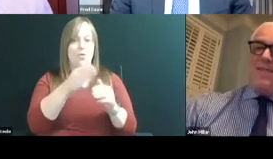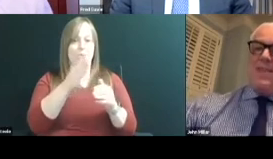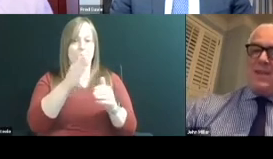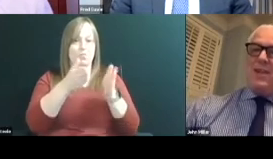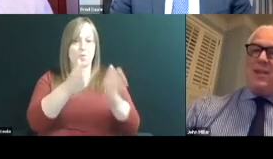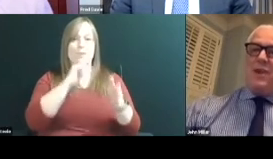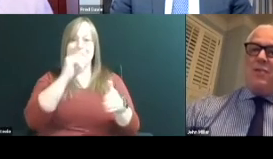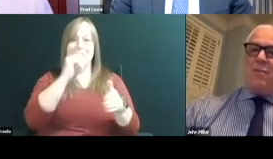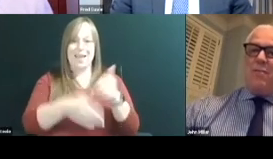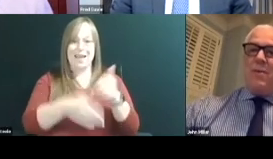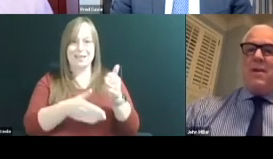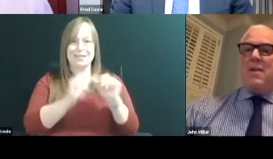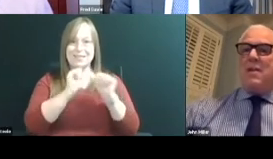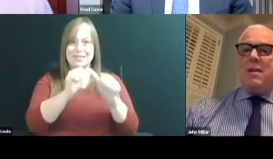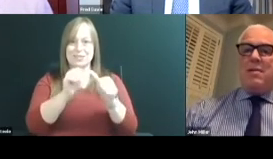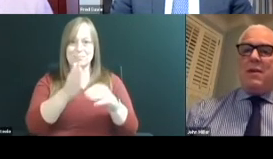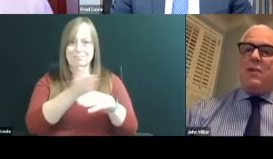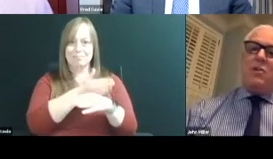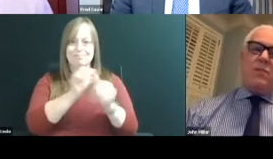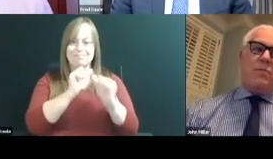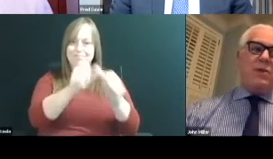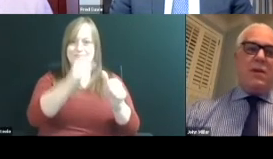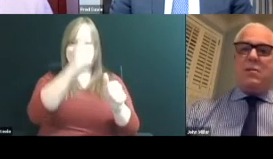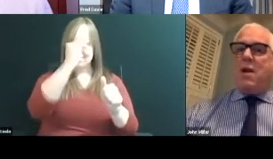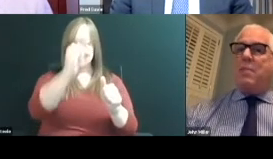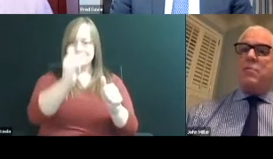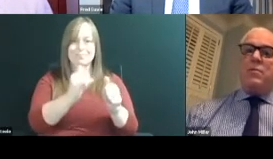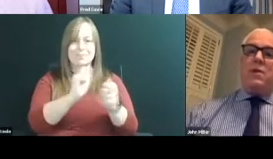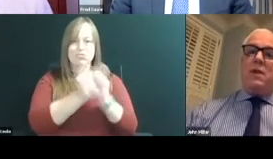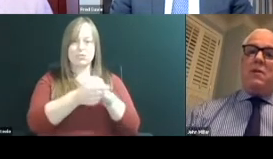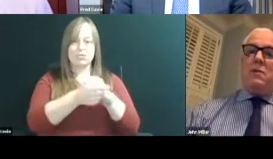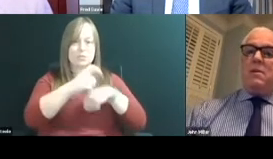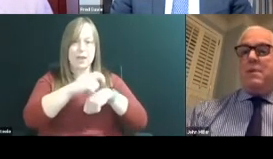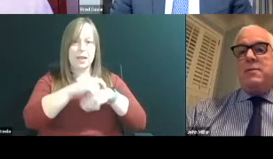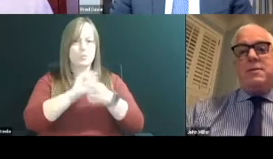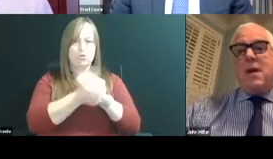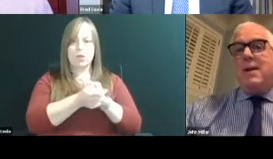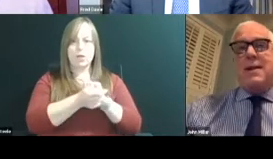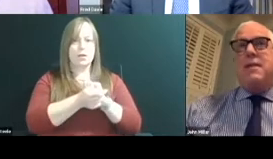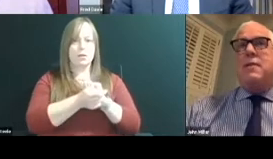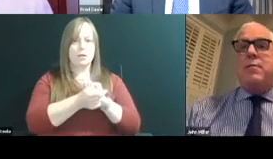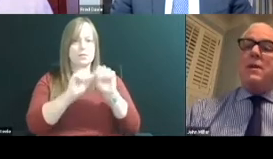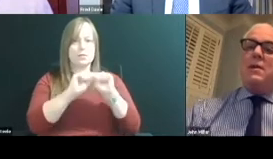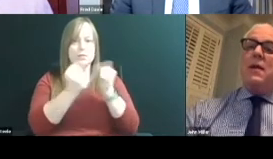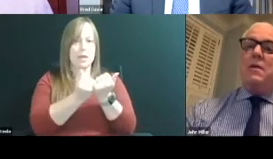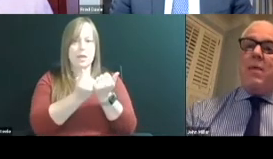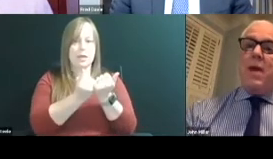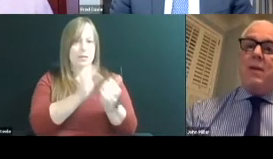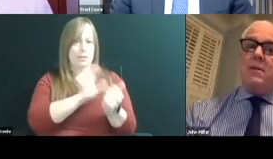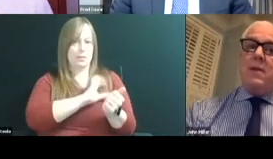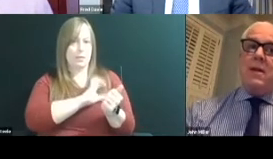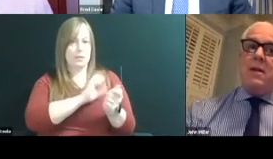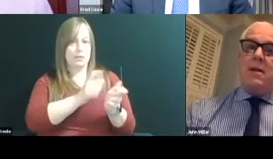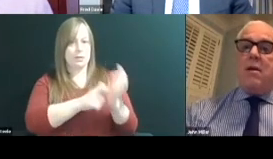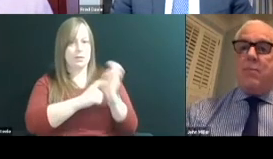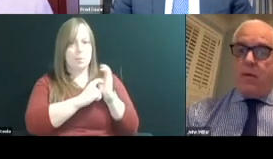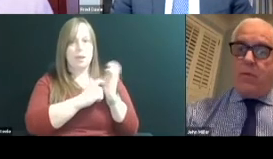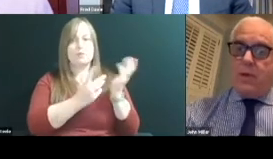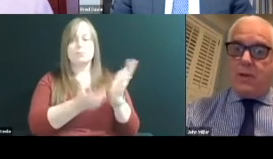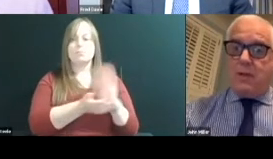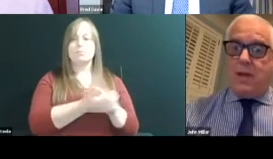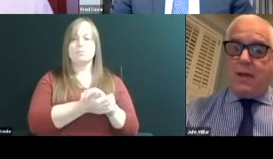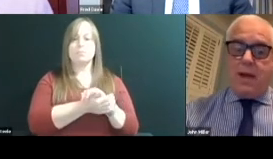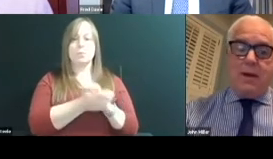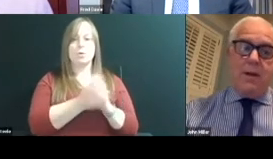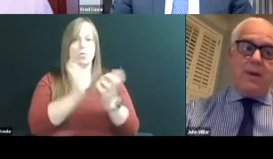end. It's a continuum. Conditions will change, times will change. A society gets the policing it demands and